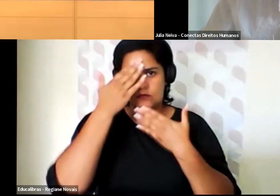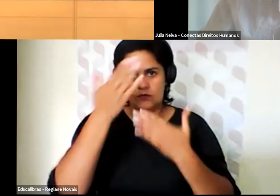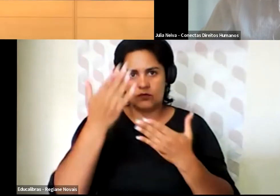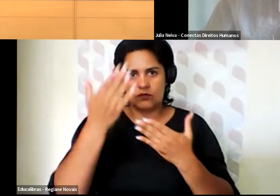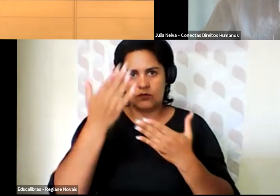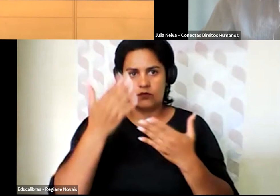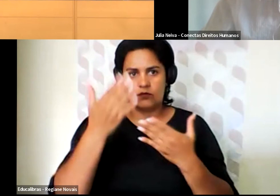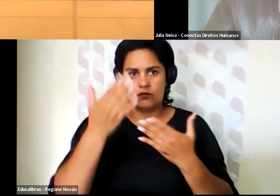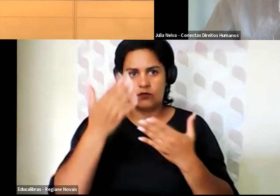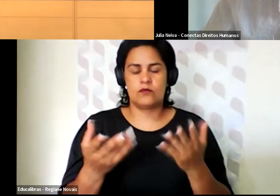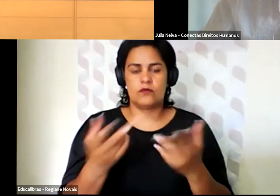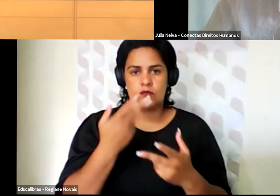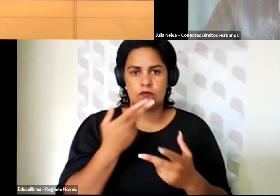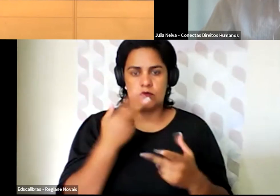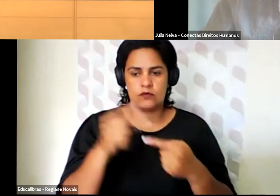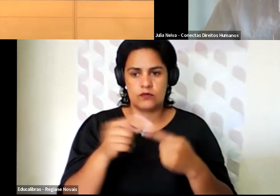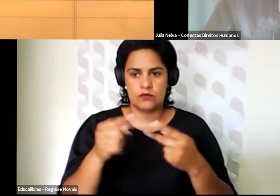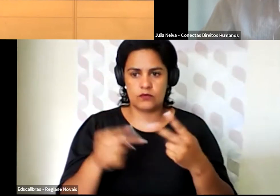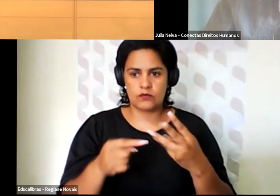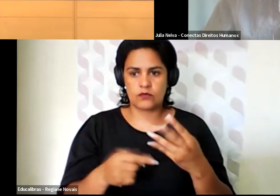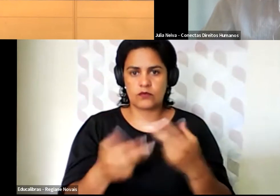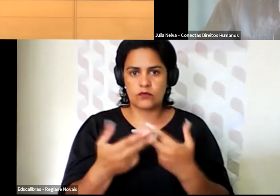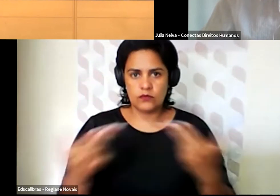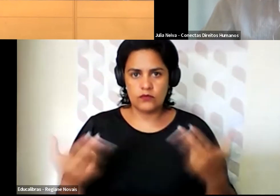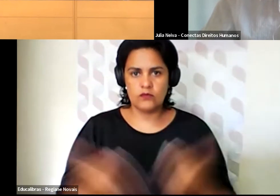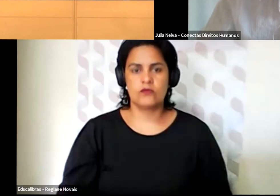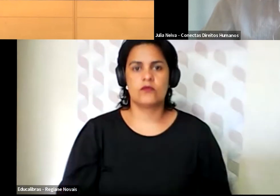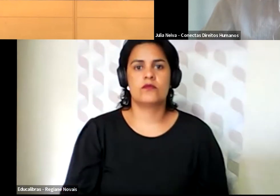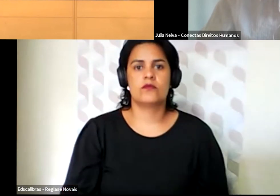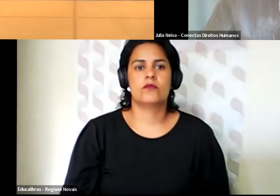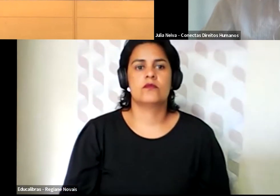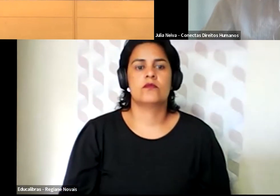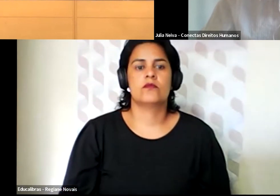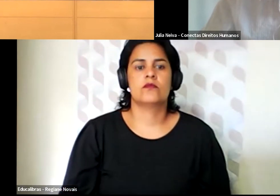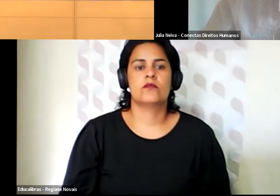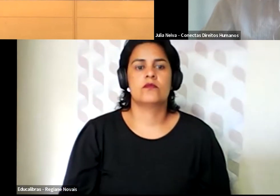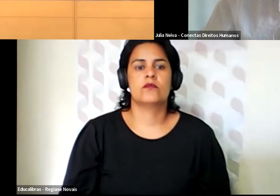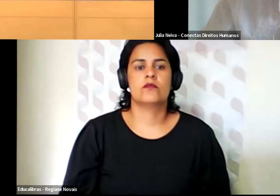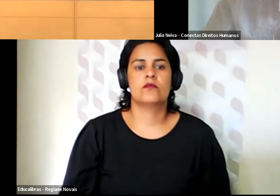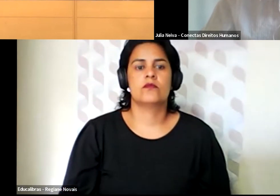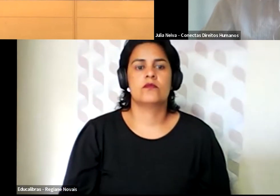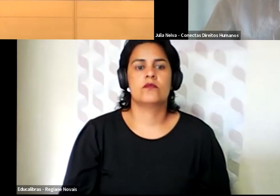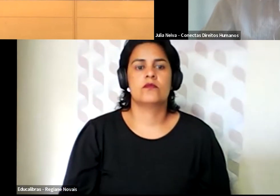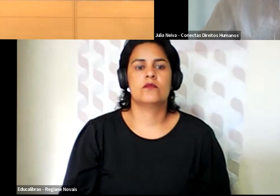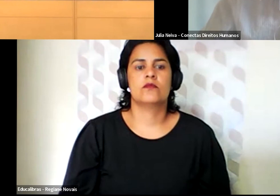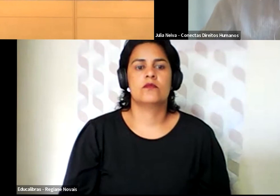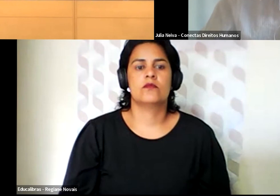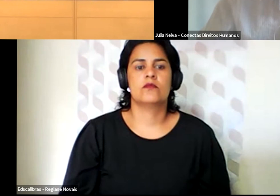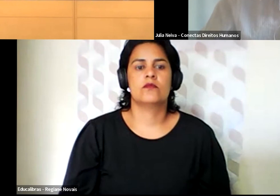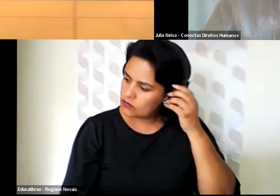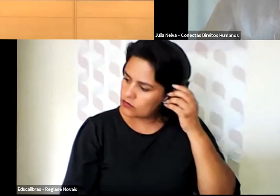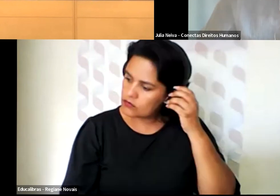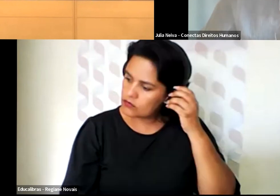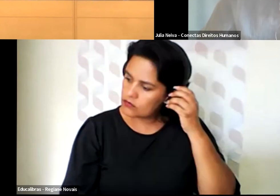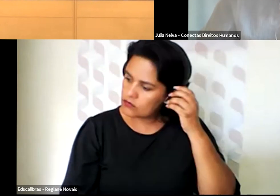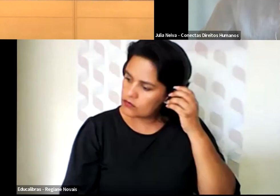been discussing. One of the issues that was mentioned at the beginning was that the OECD has democracies, and precisely the OECD has been insisting very